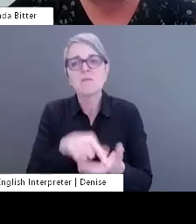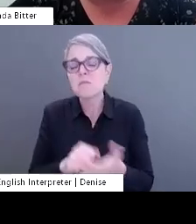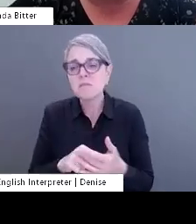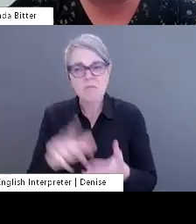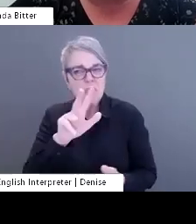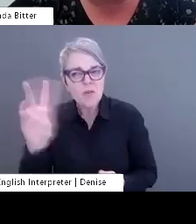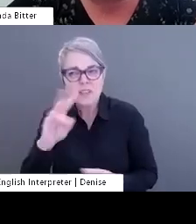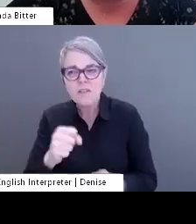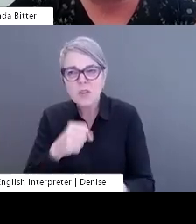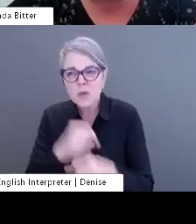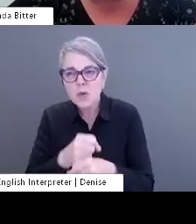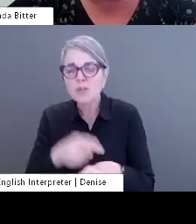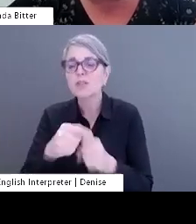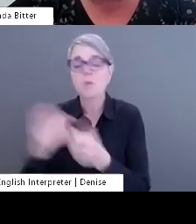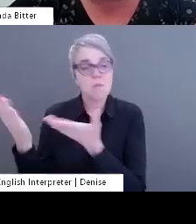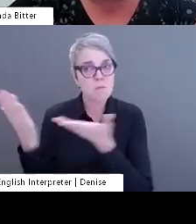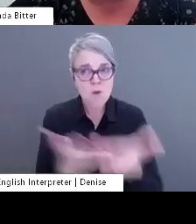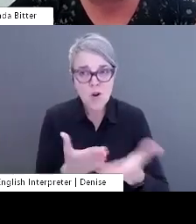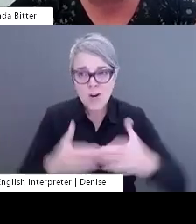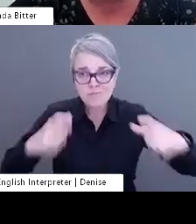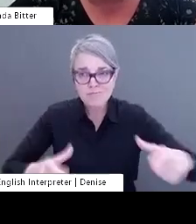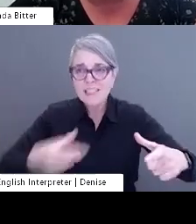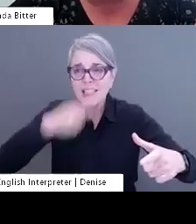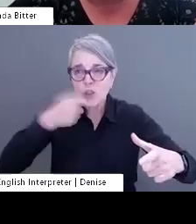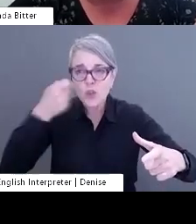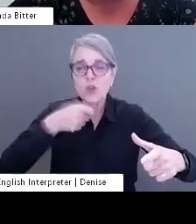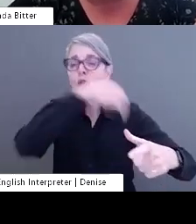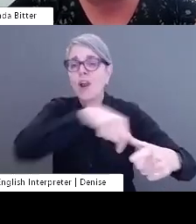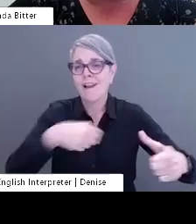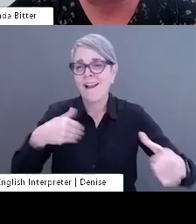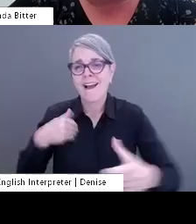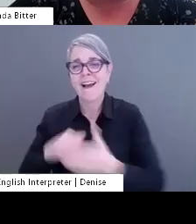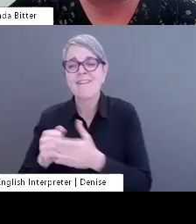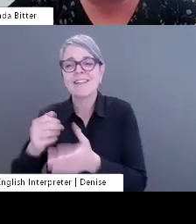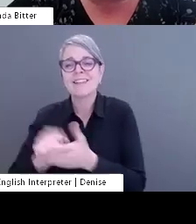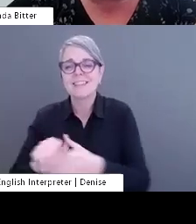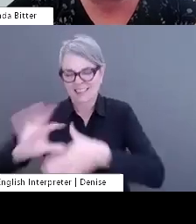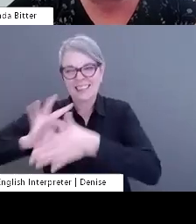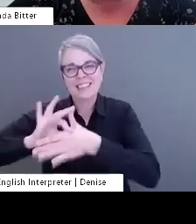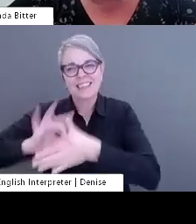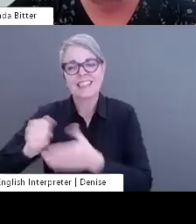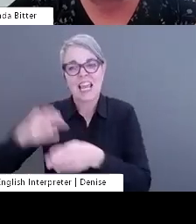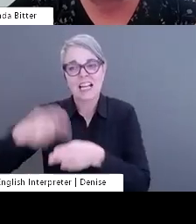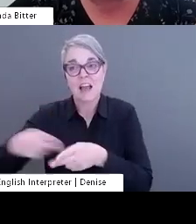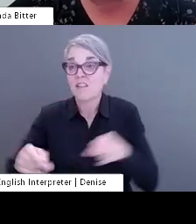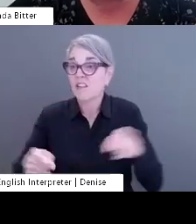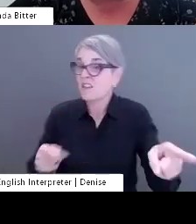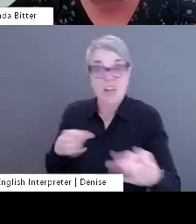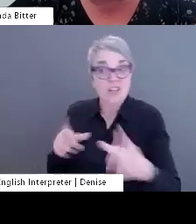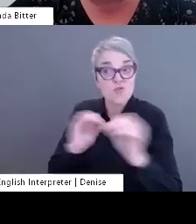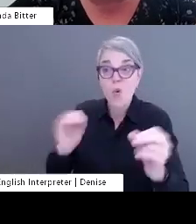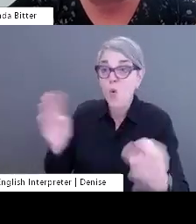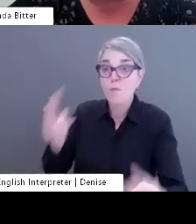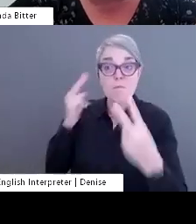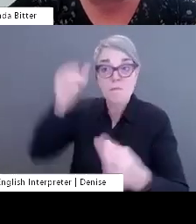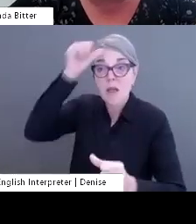steak knife from home. And he has no recollection of this event happening. She was shocked. The psychiatrist advised that they were treating